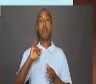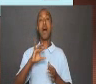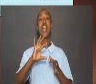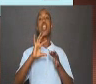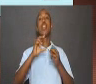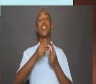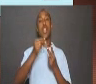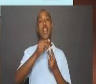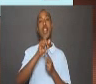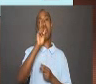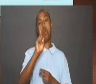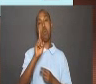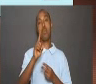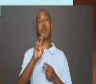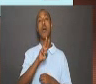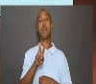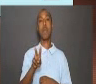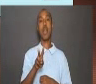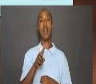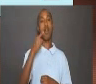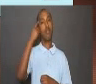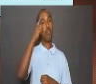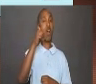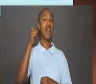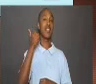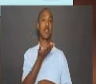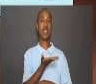their lone pair with other substances.